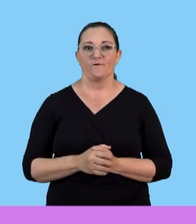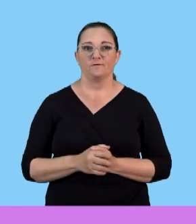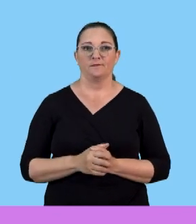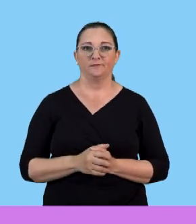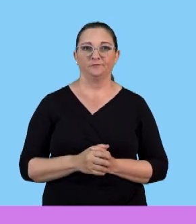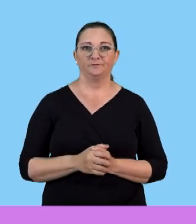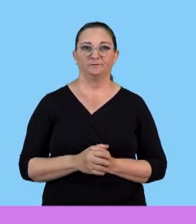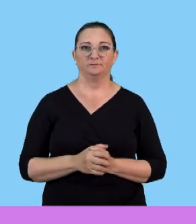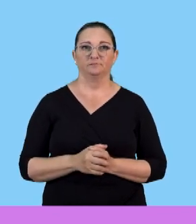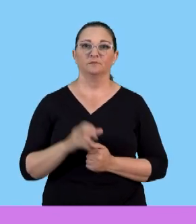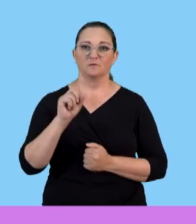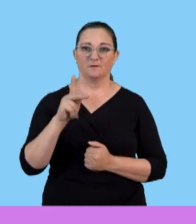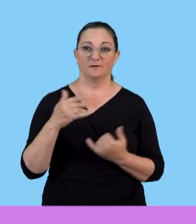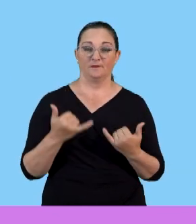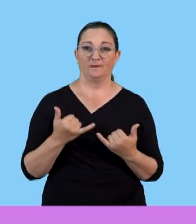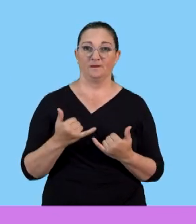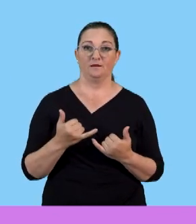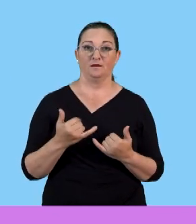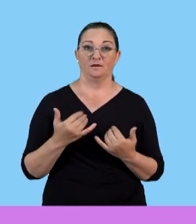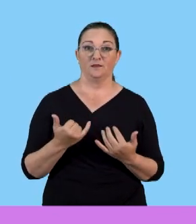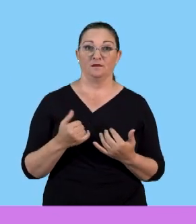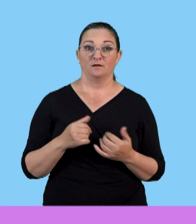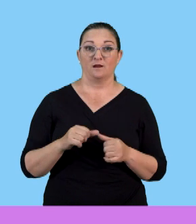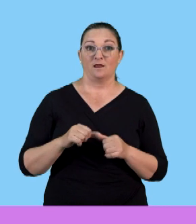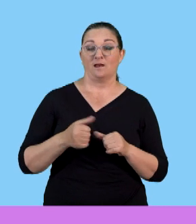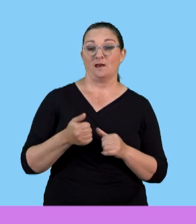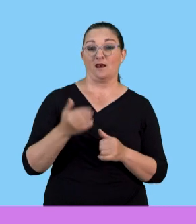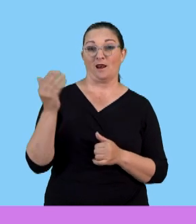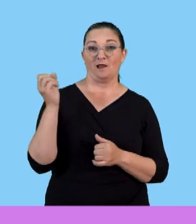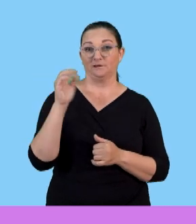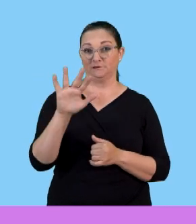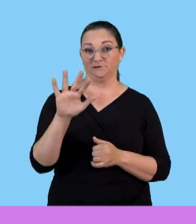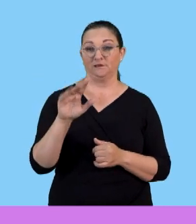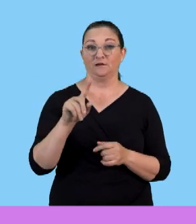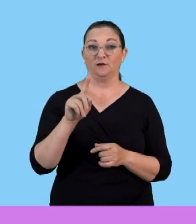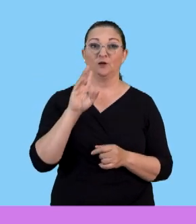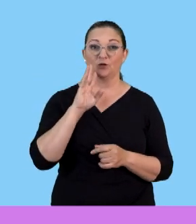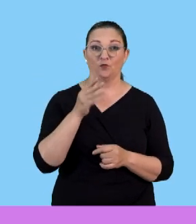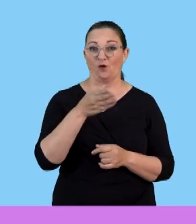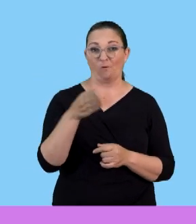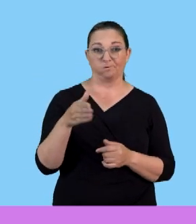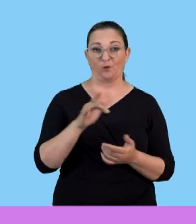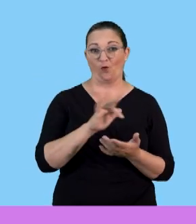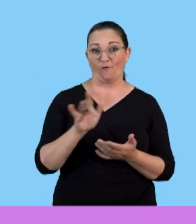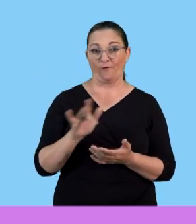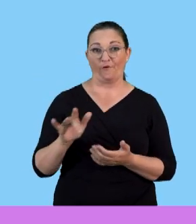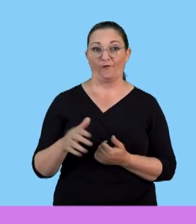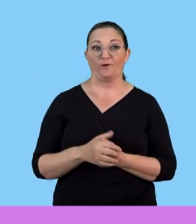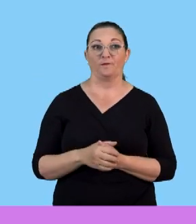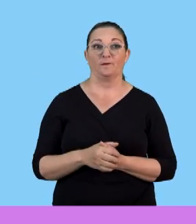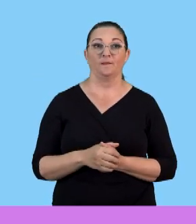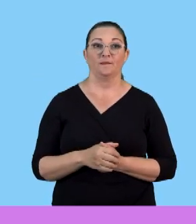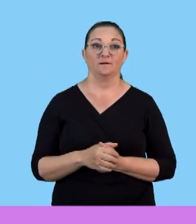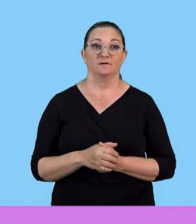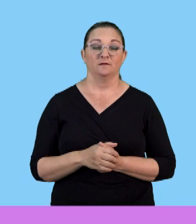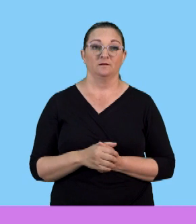graph. All right. Now, just before we go to the next slide, we are going to remove this 0 because